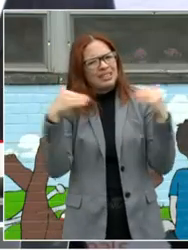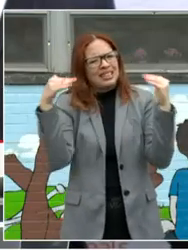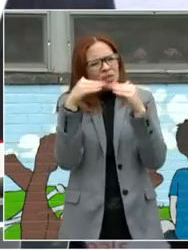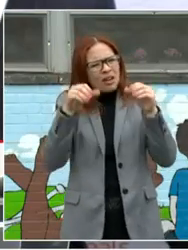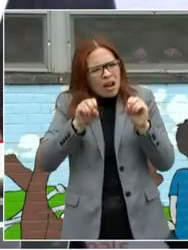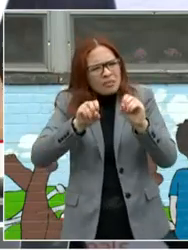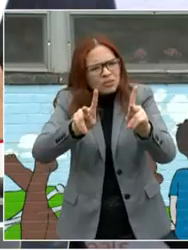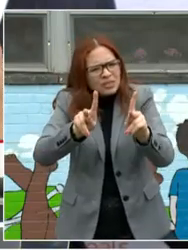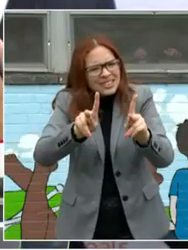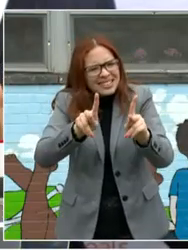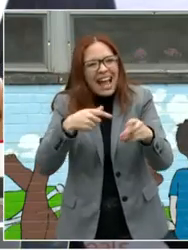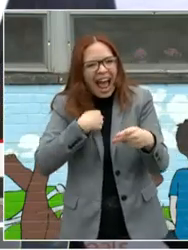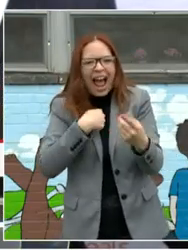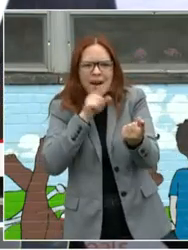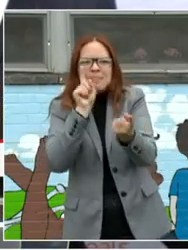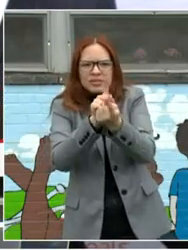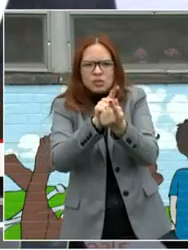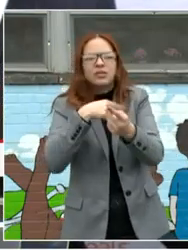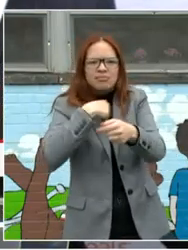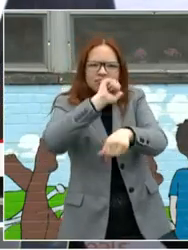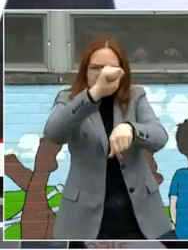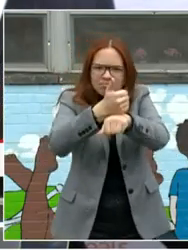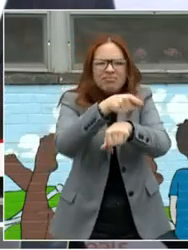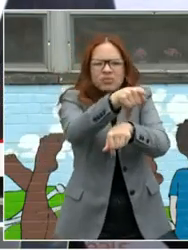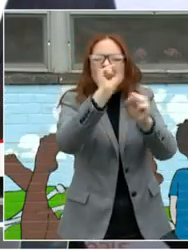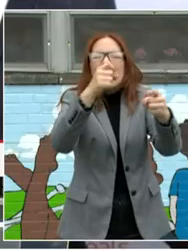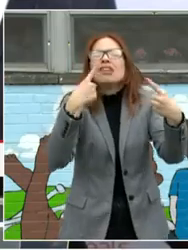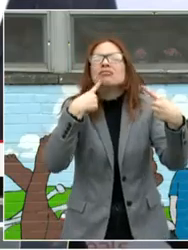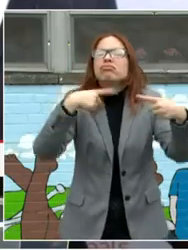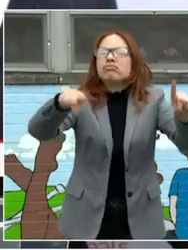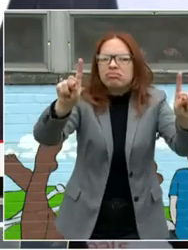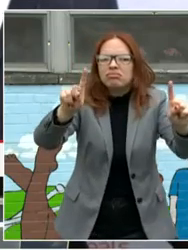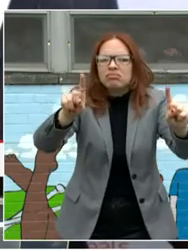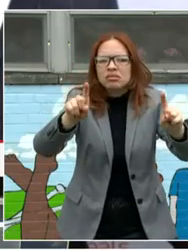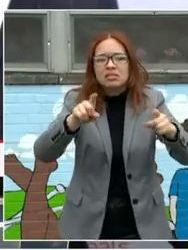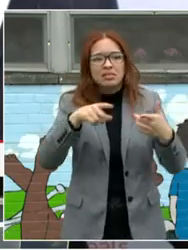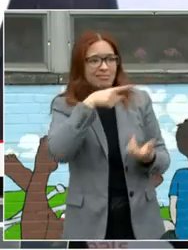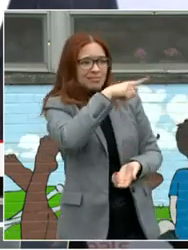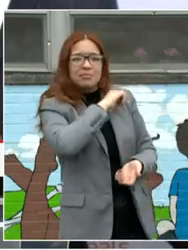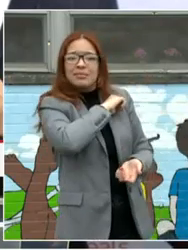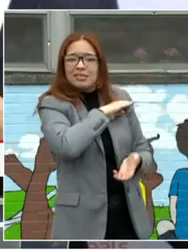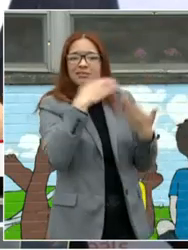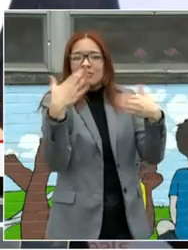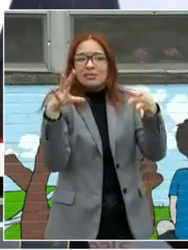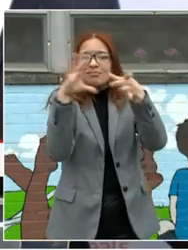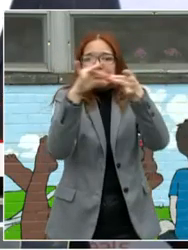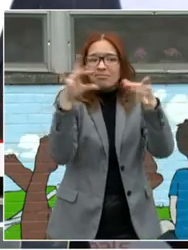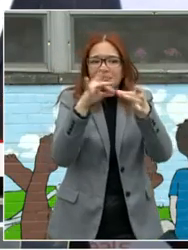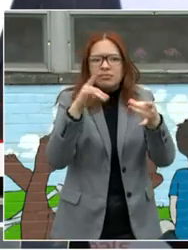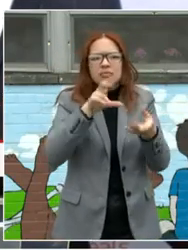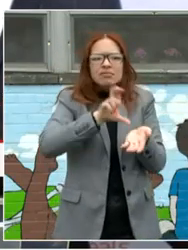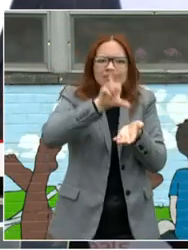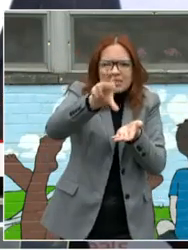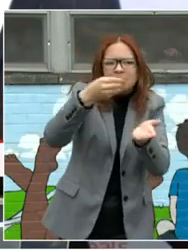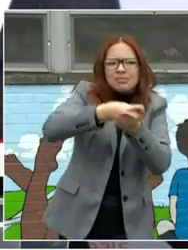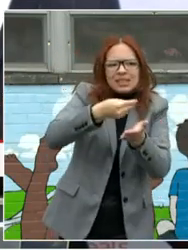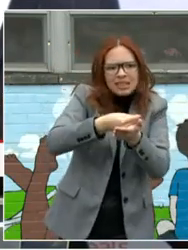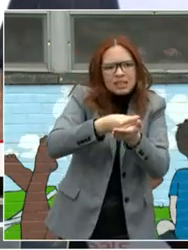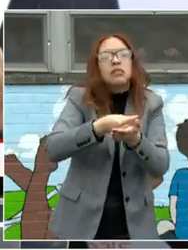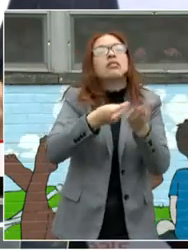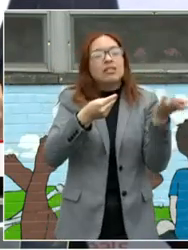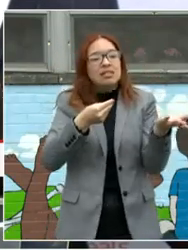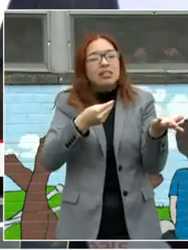meet them. We've made significant investments, as the mayor referenced, but I do want to name them again because it is a